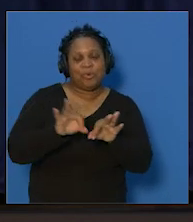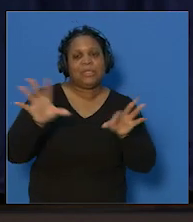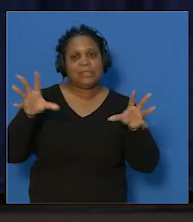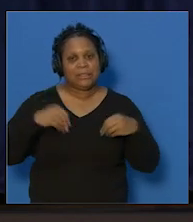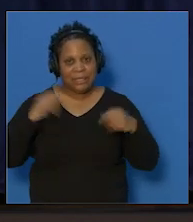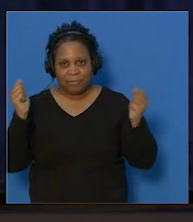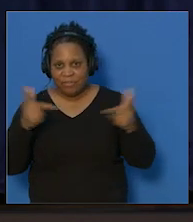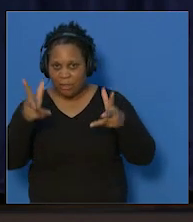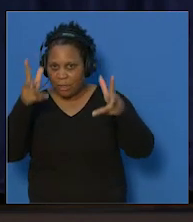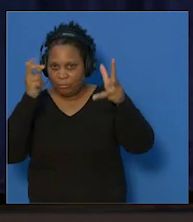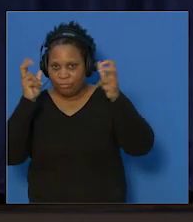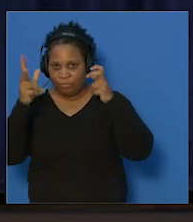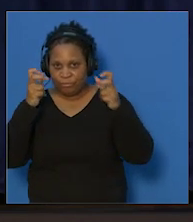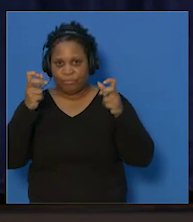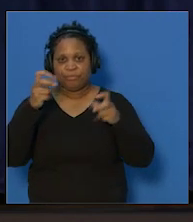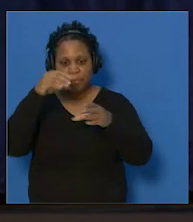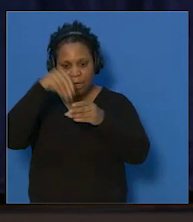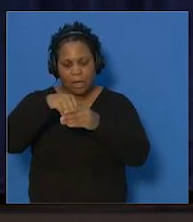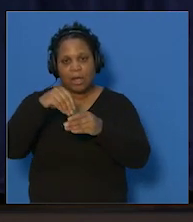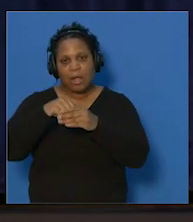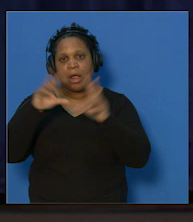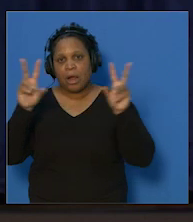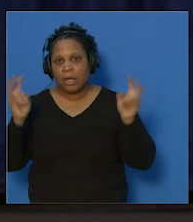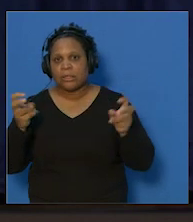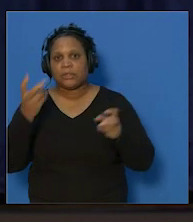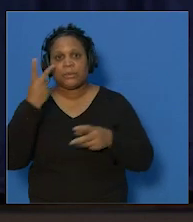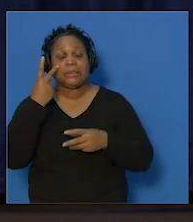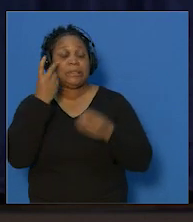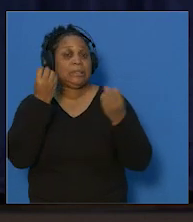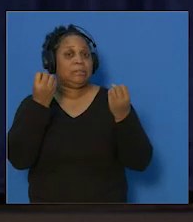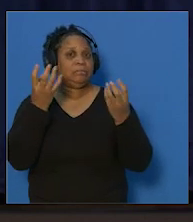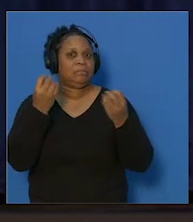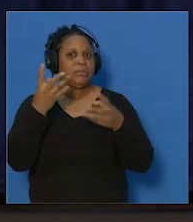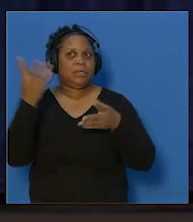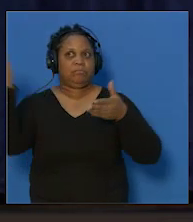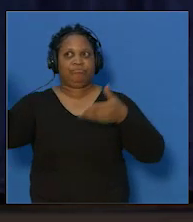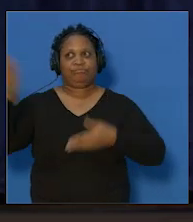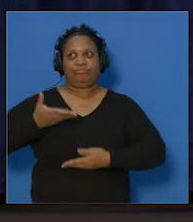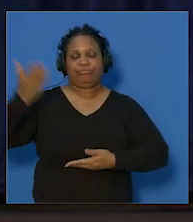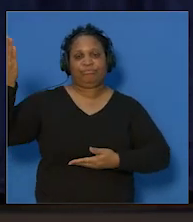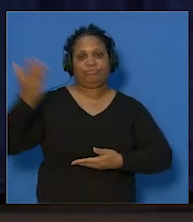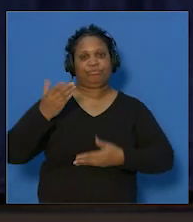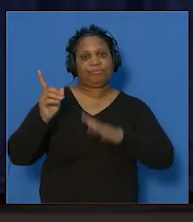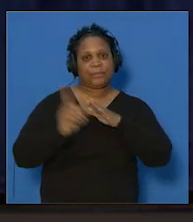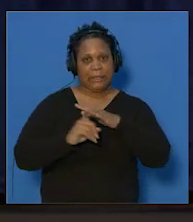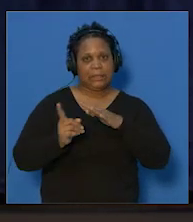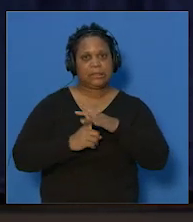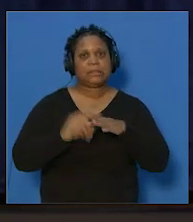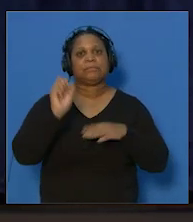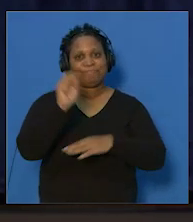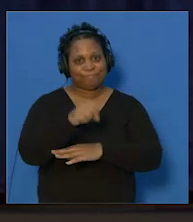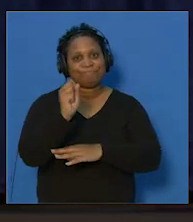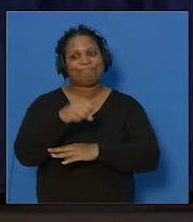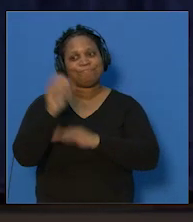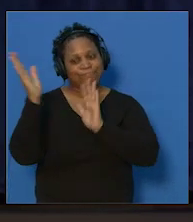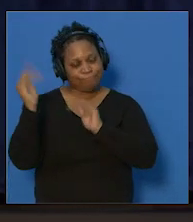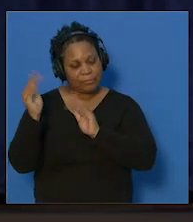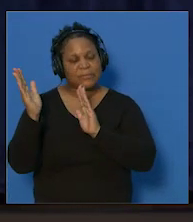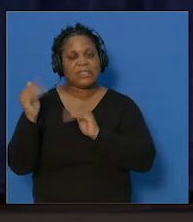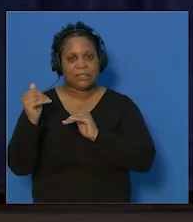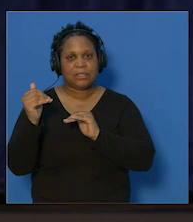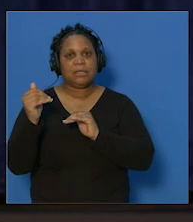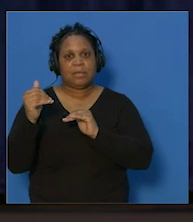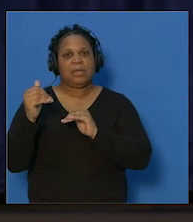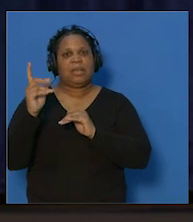have. Certainly, we've seen a number of imported cases which are reported. Those are things which you'd expect. We've